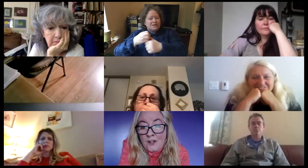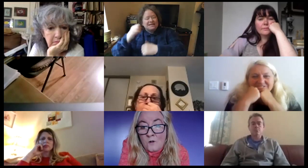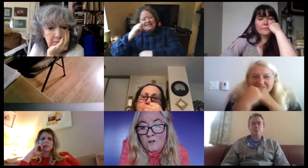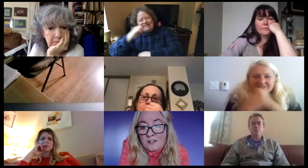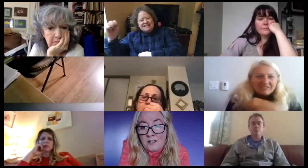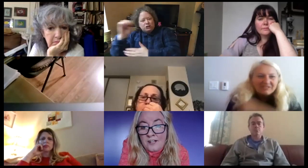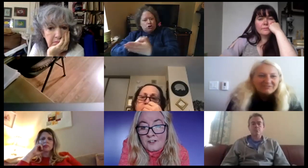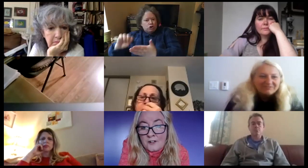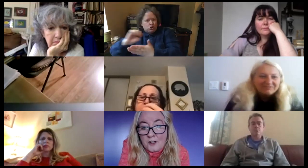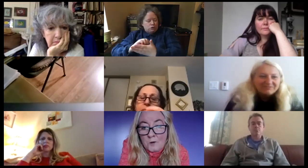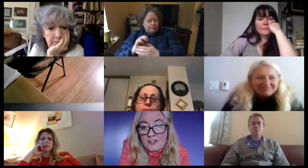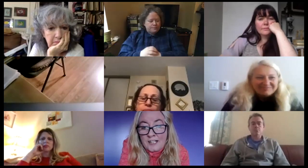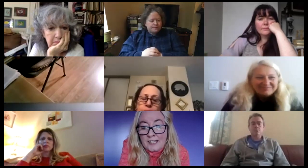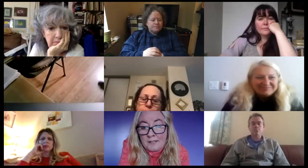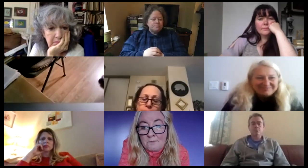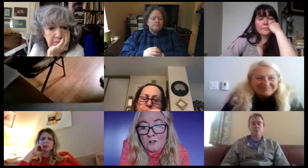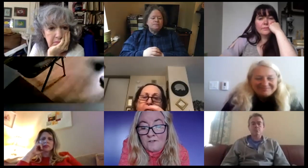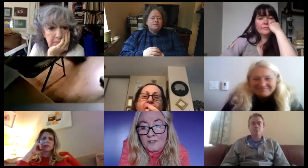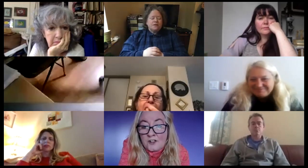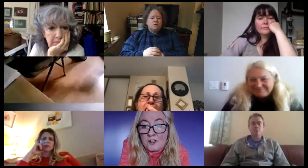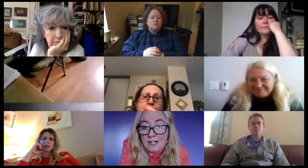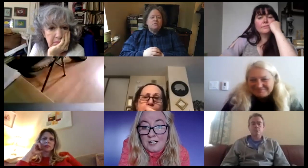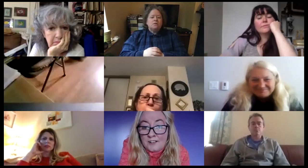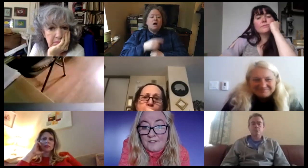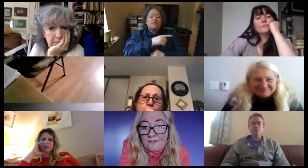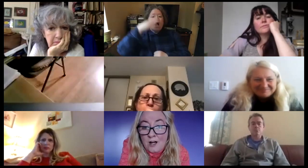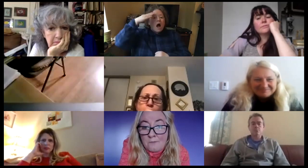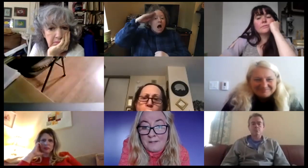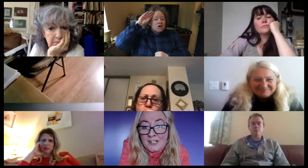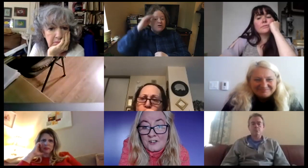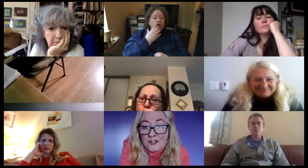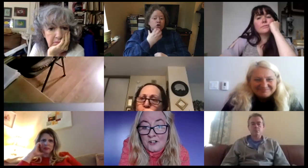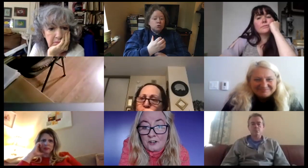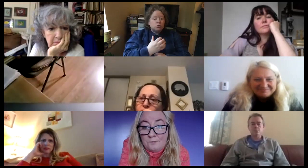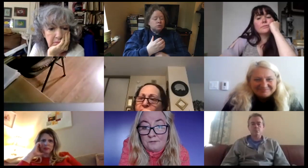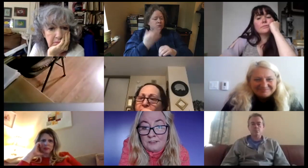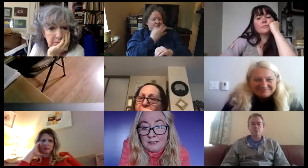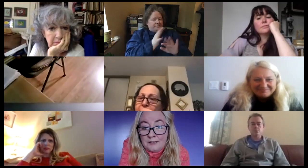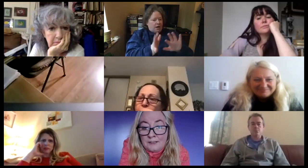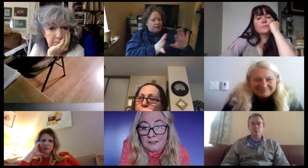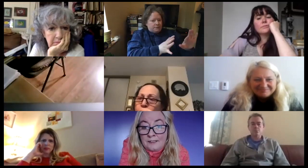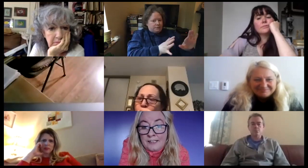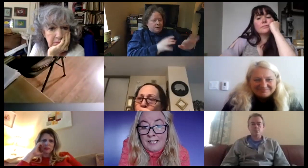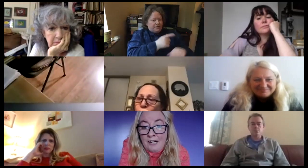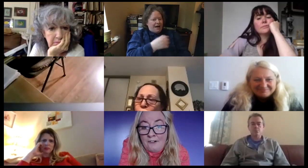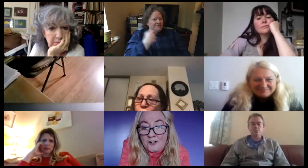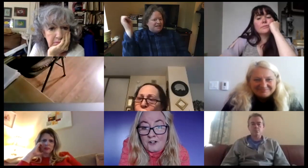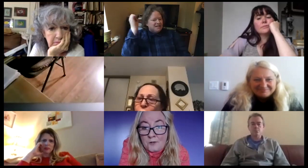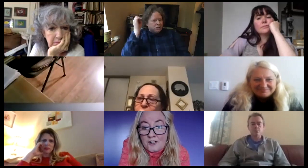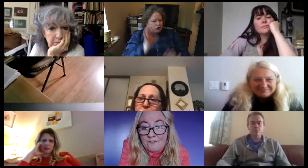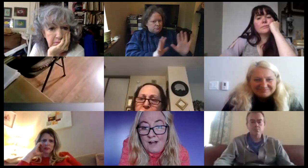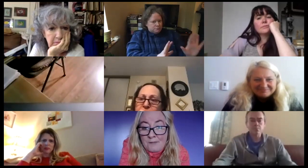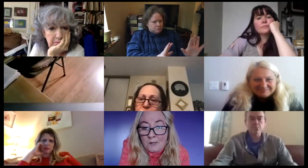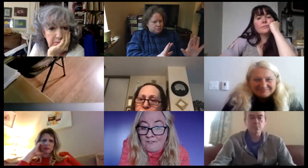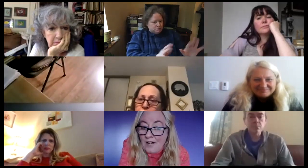For those that are Jewish that had moved to Ireland from Eastern Europe, the Irish